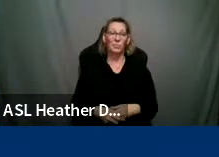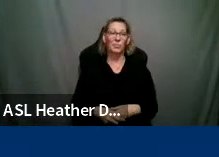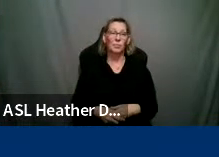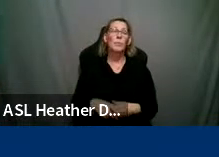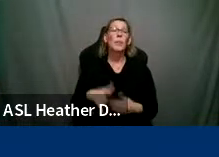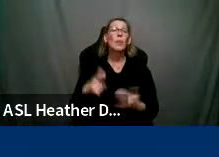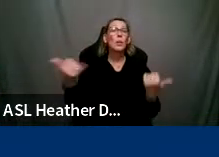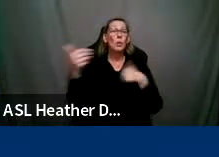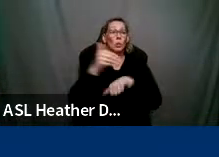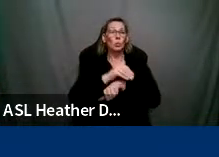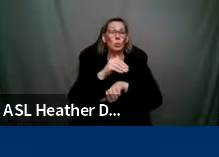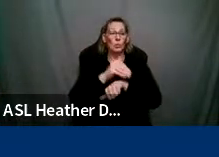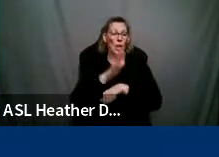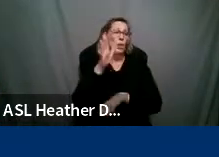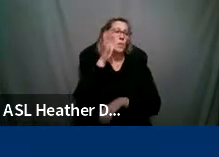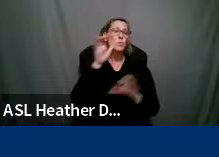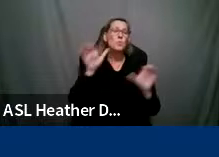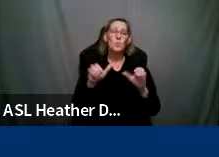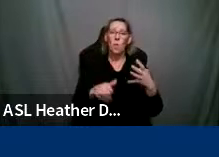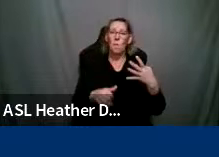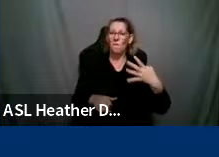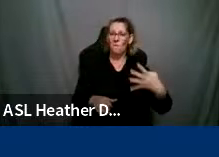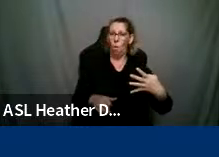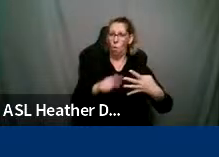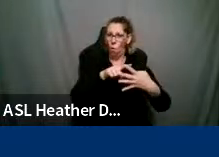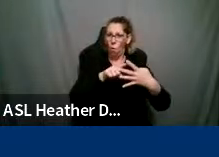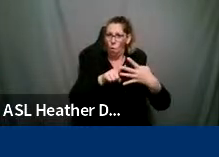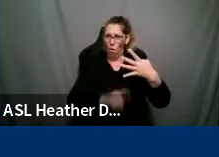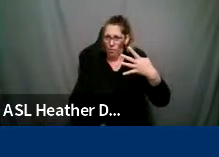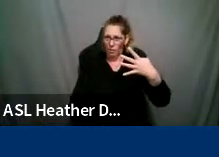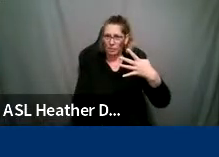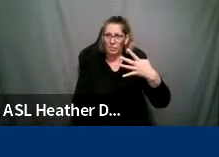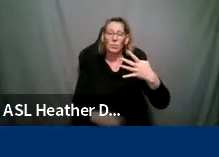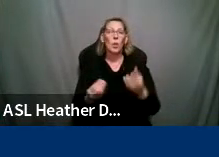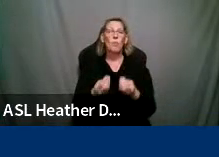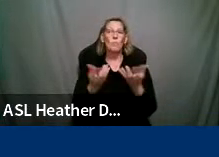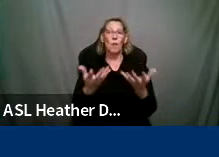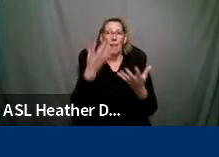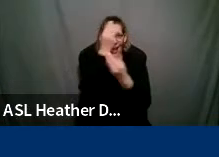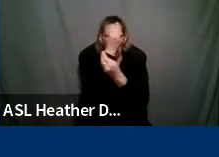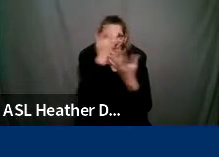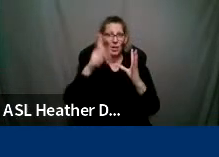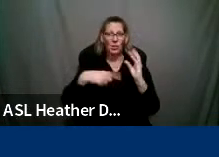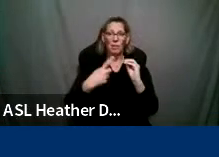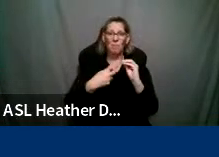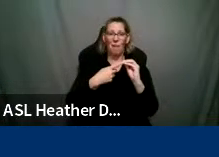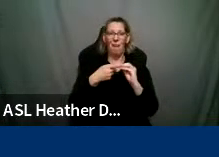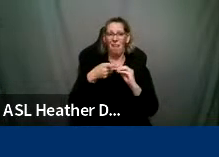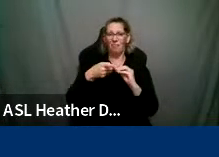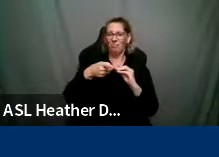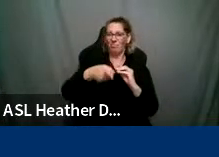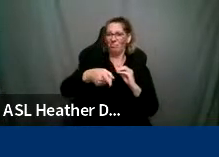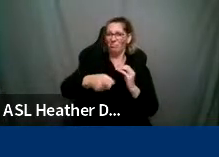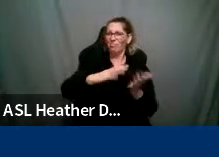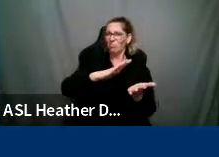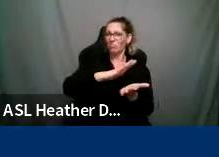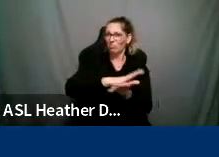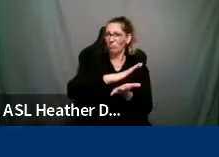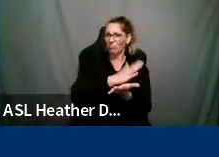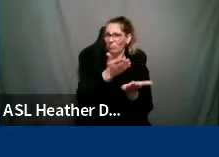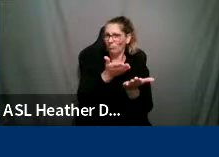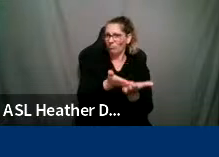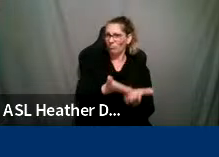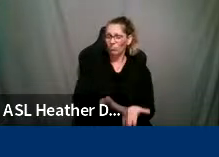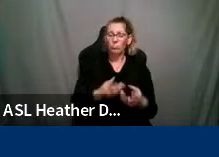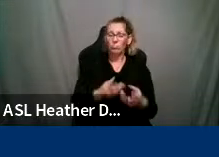So tonight, we're going to do 4 key things. We're going to provide information about this document and give